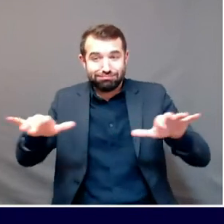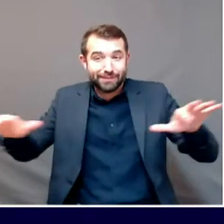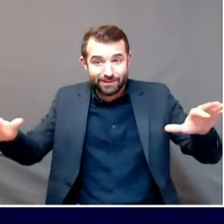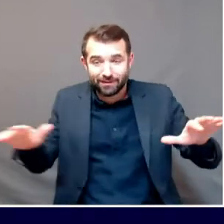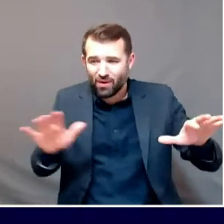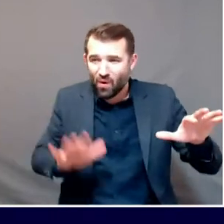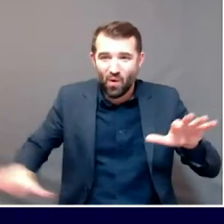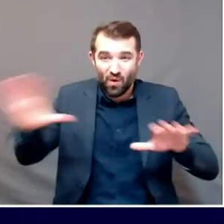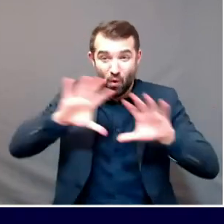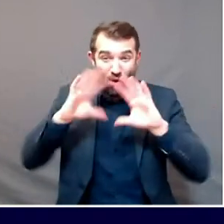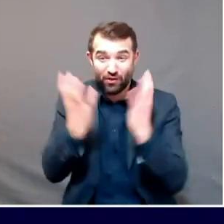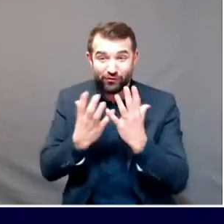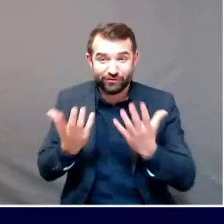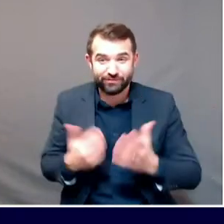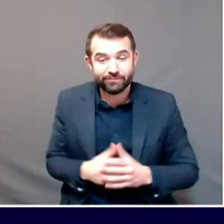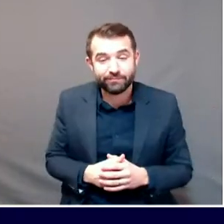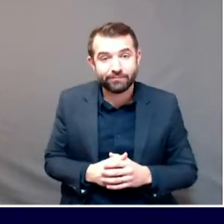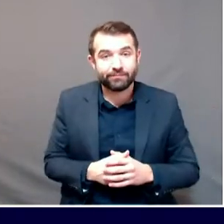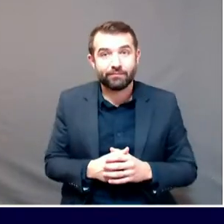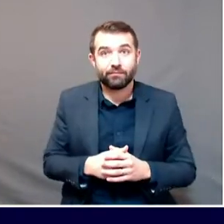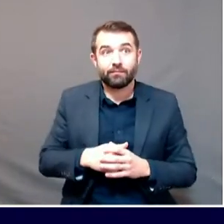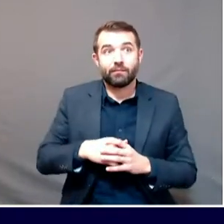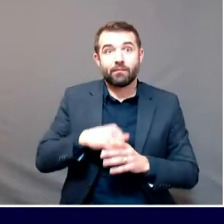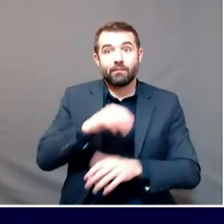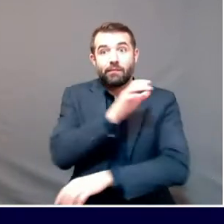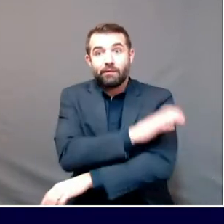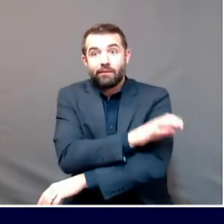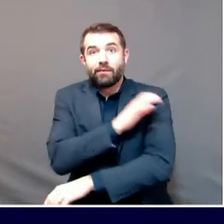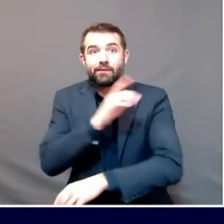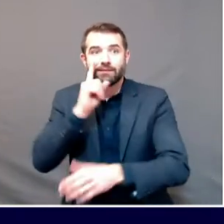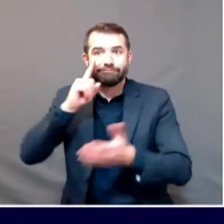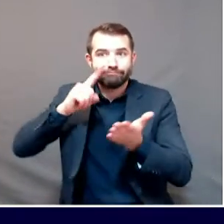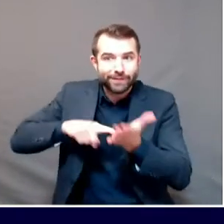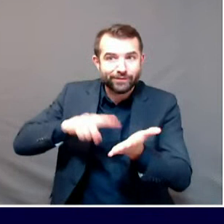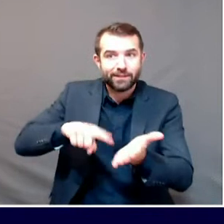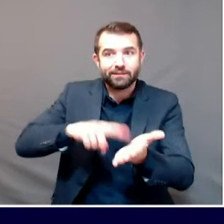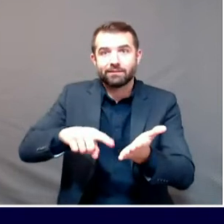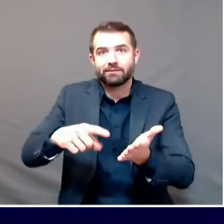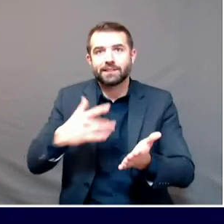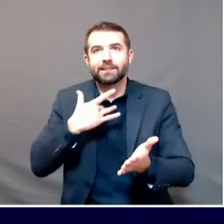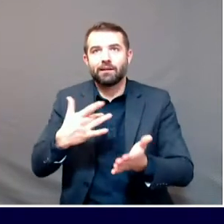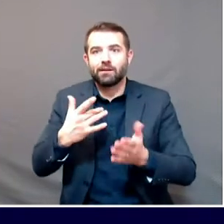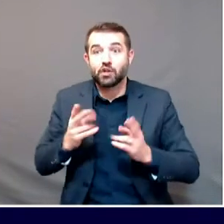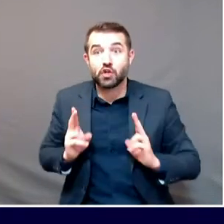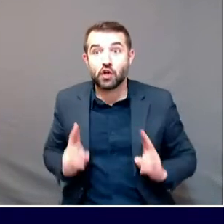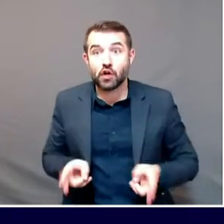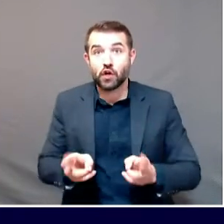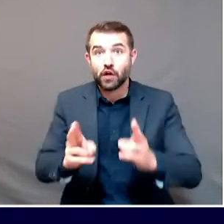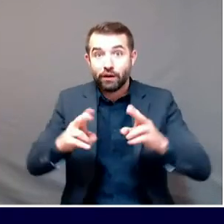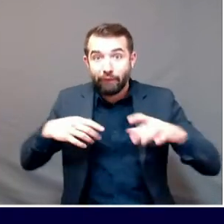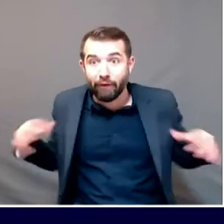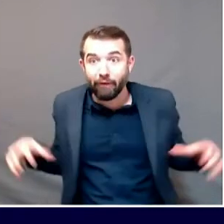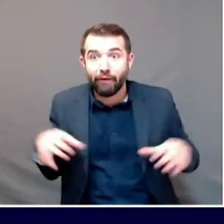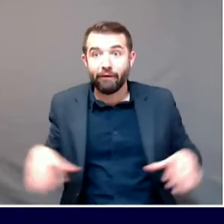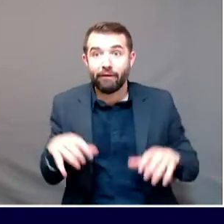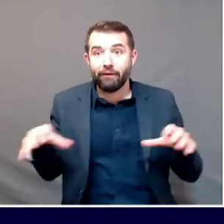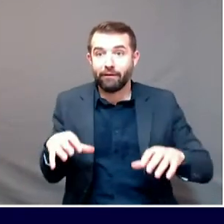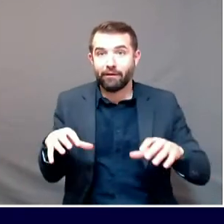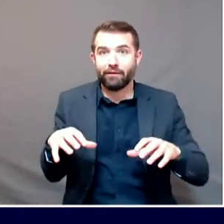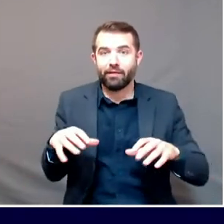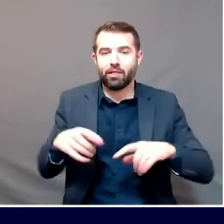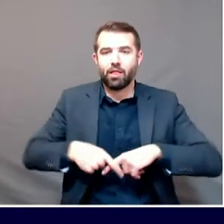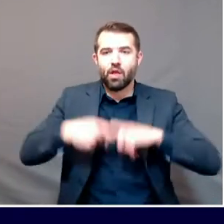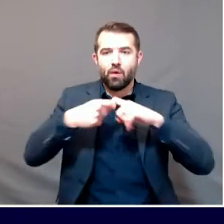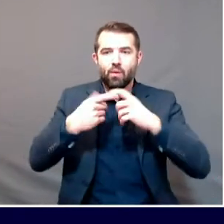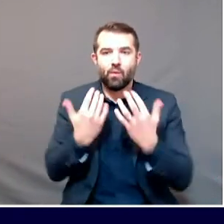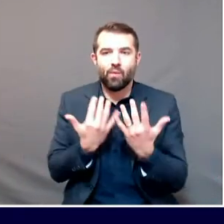clinical research, there's a lot of hurry up and wait. You hurry up and wait for your funding. You hurry up and wait for your